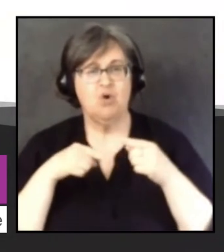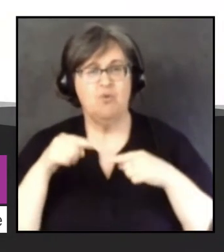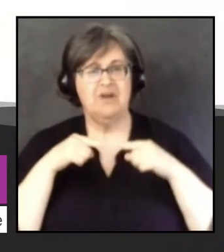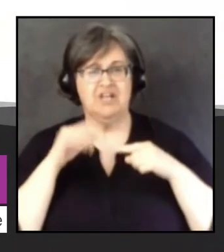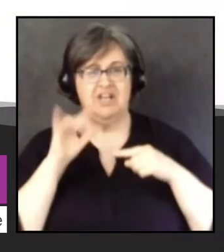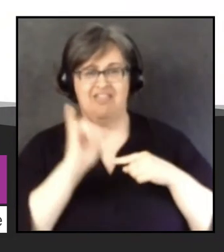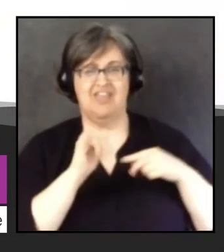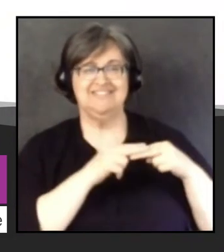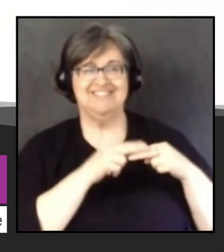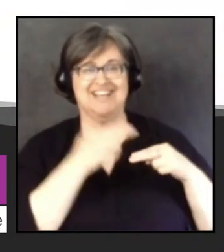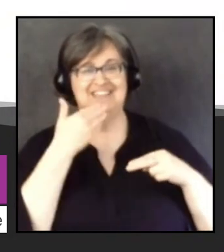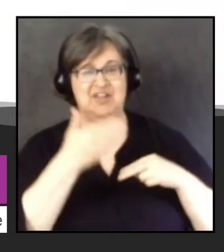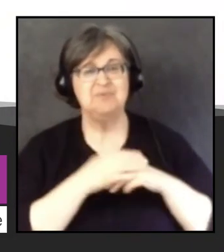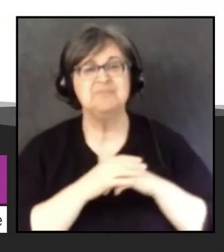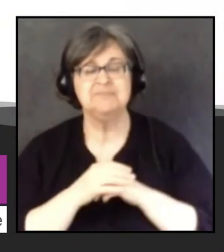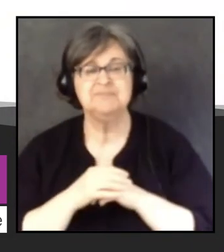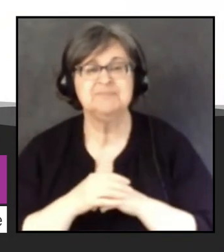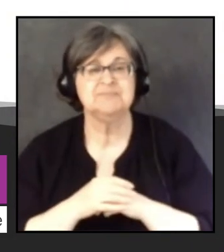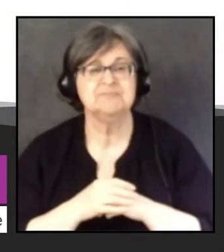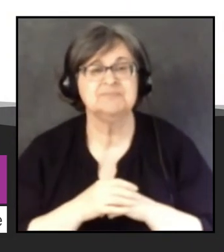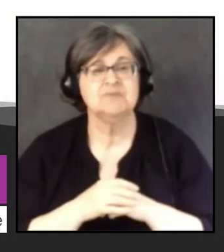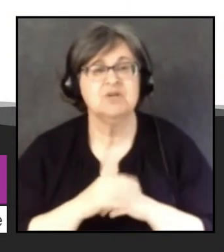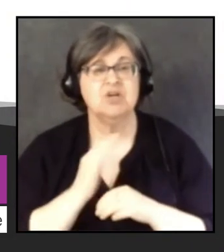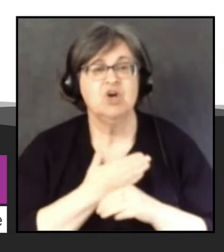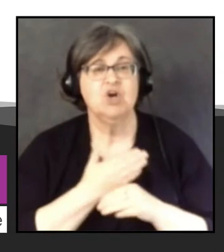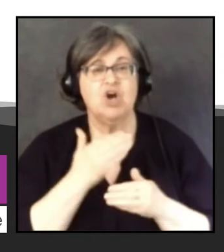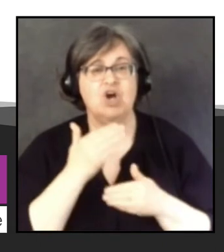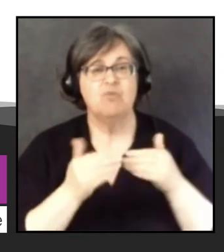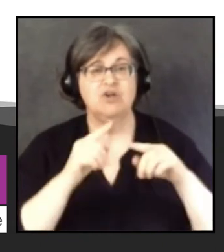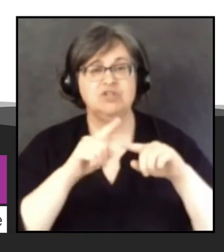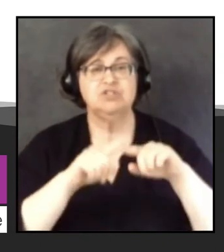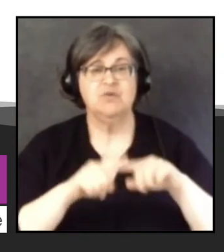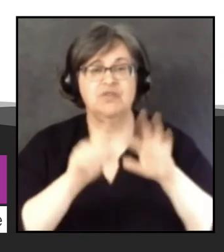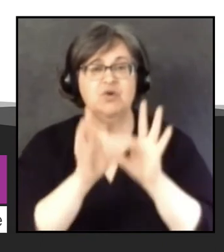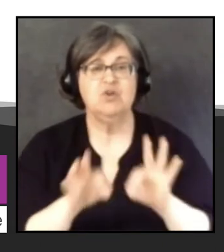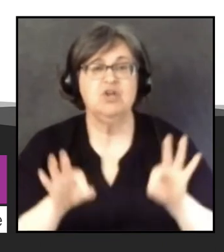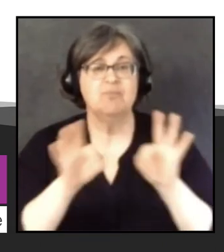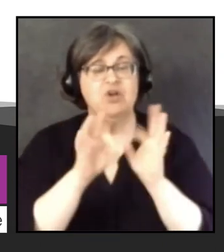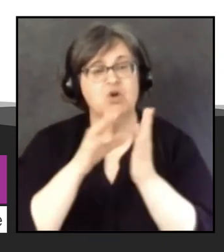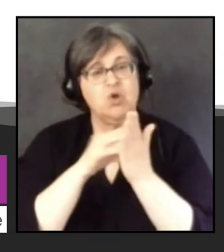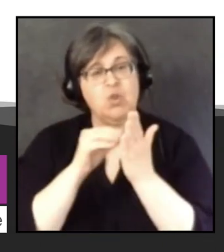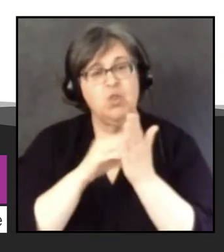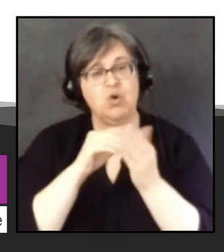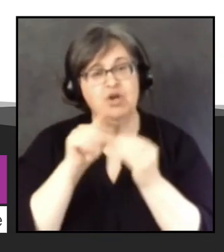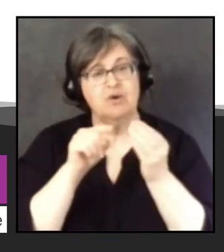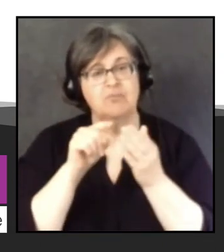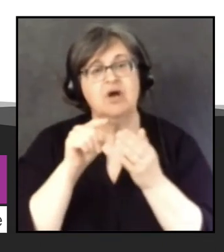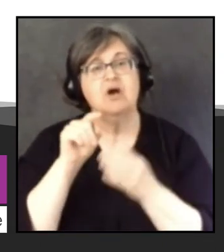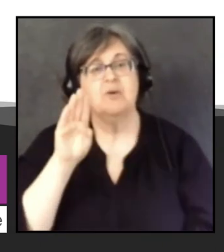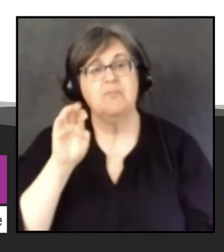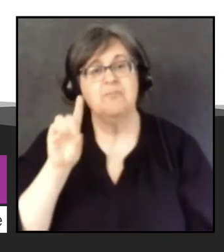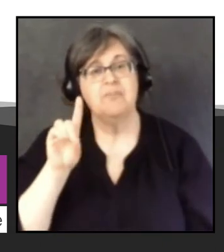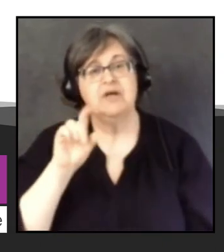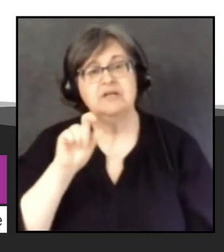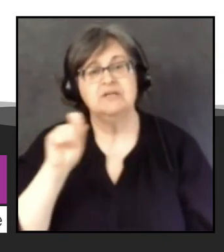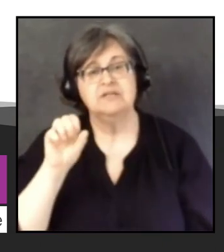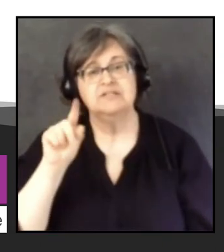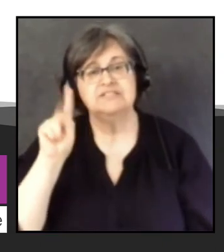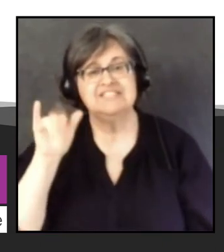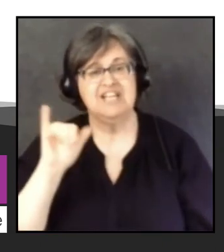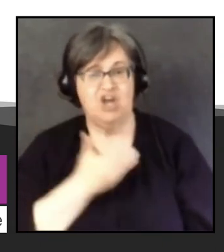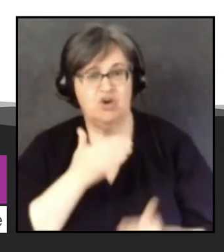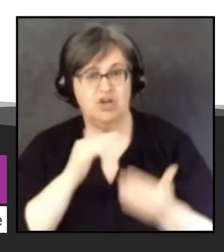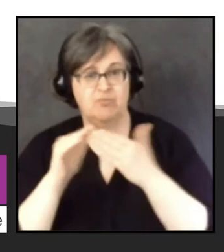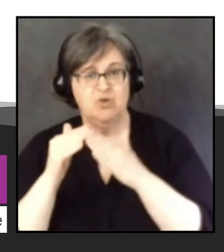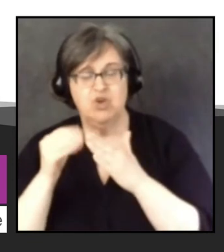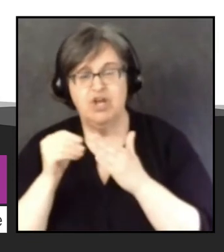the slide, thank you. Our process hinged on the importance of learning about Bed-Stuy and getting to know our audience.